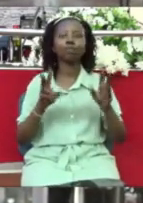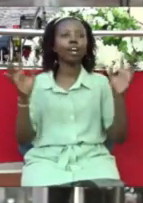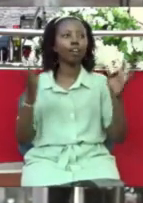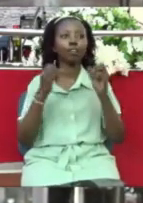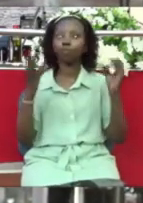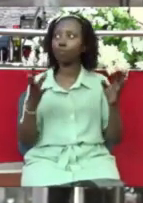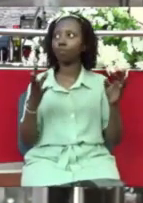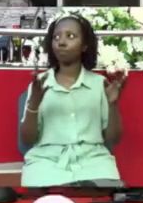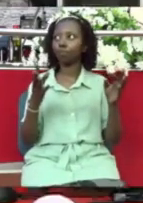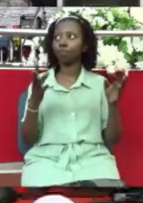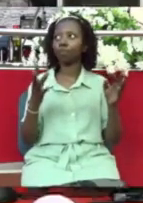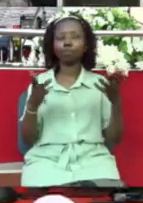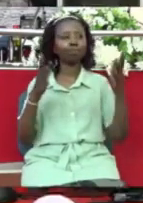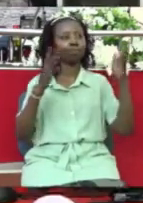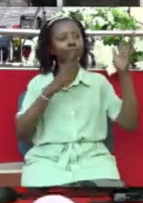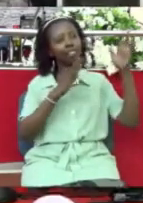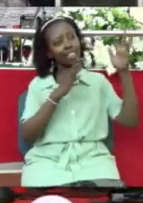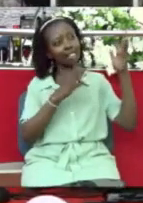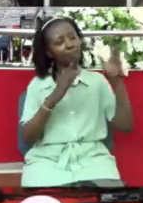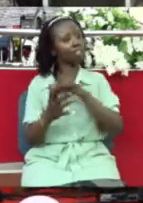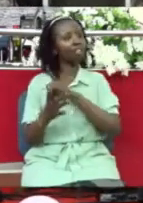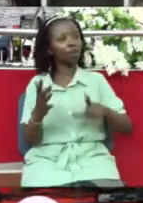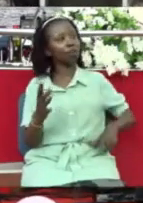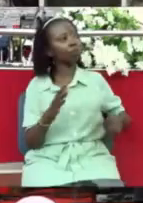Hallelujah. Amen. Help me again to appreciate the Lord.